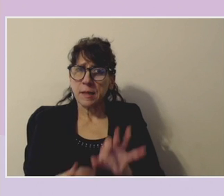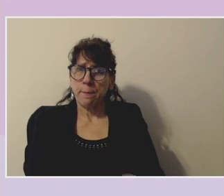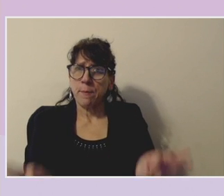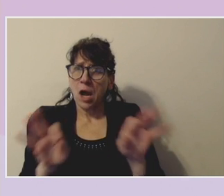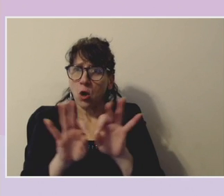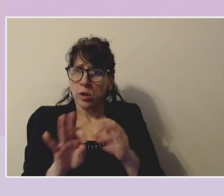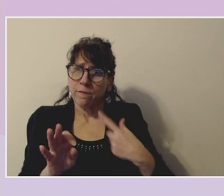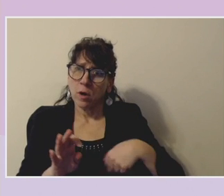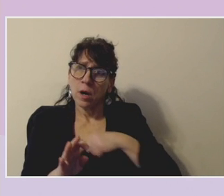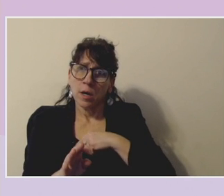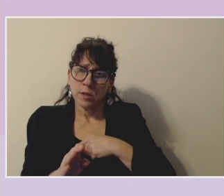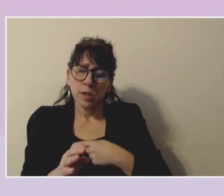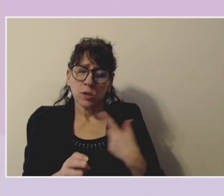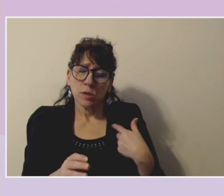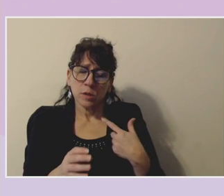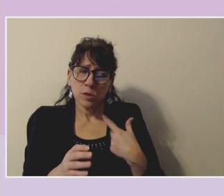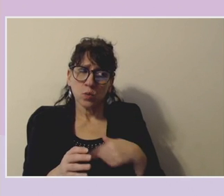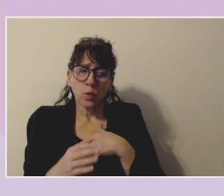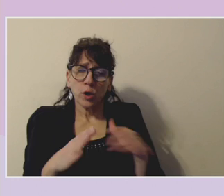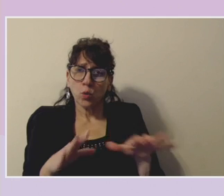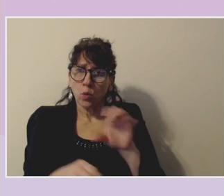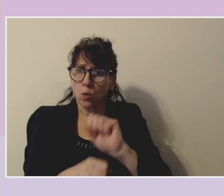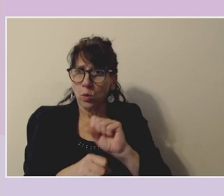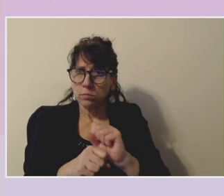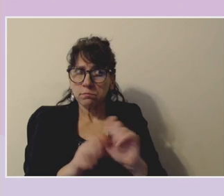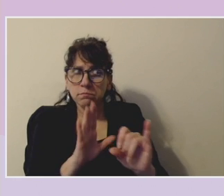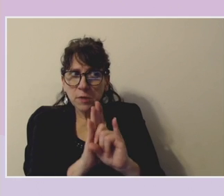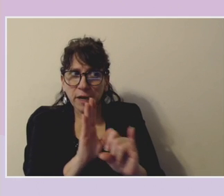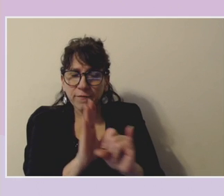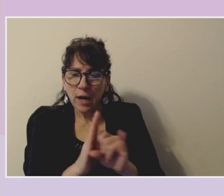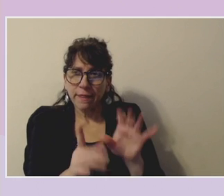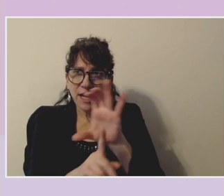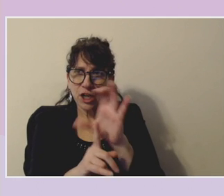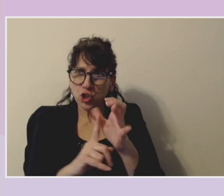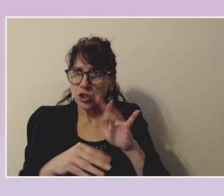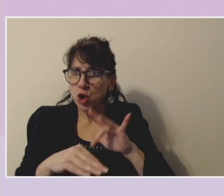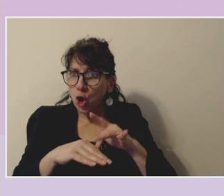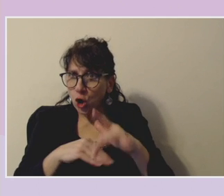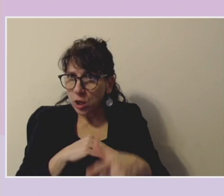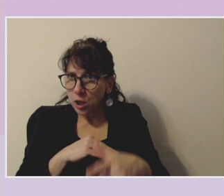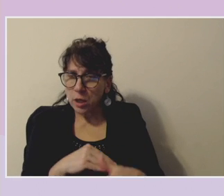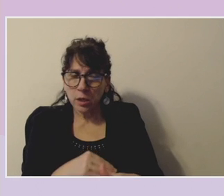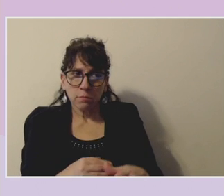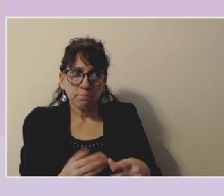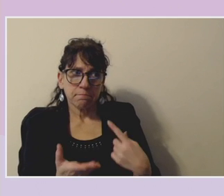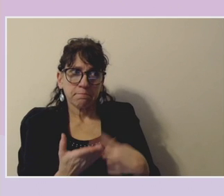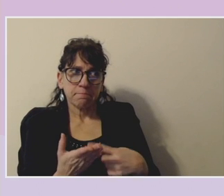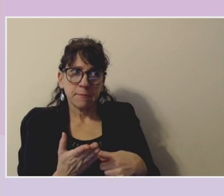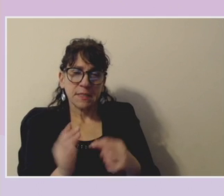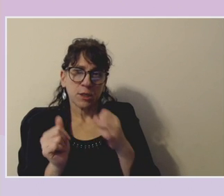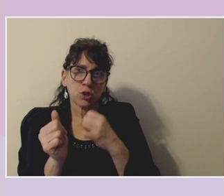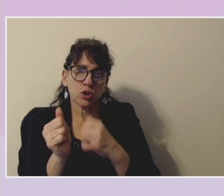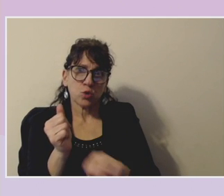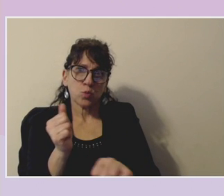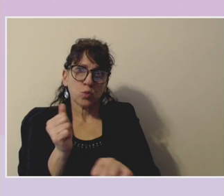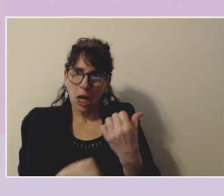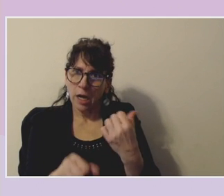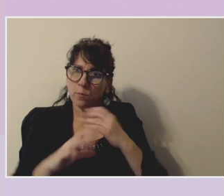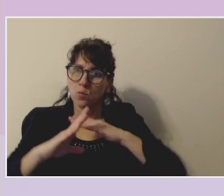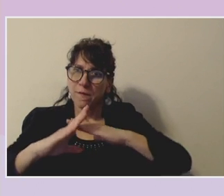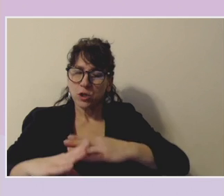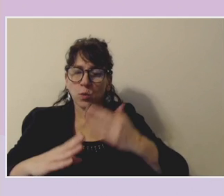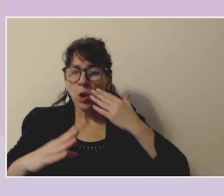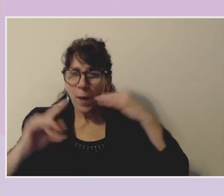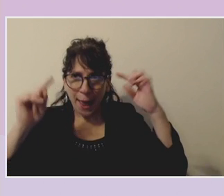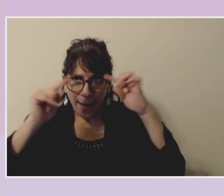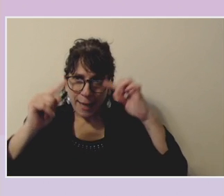we do this work is to be able to identify these conditions early when we talk about suicide prevention and things. And so we know headaches and stomach